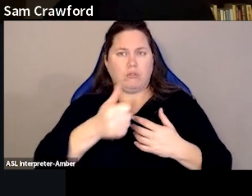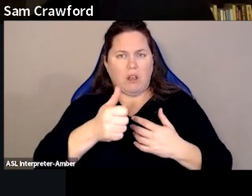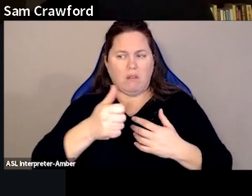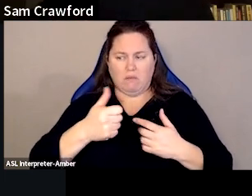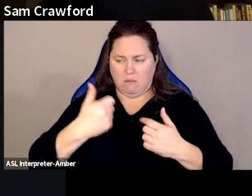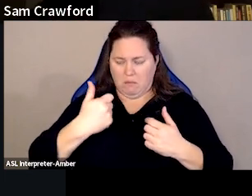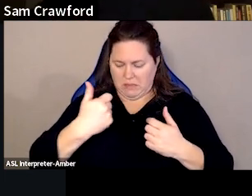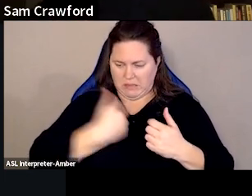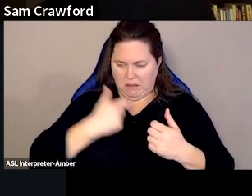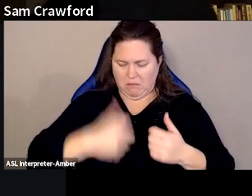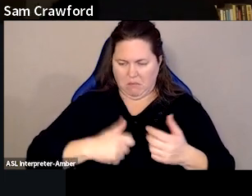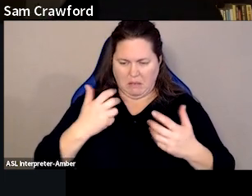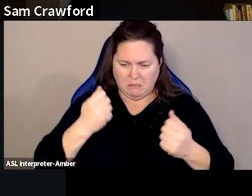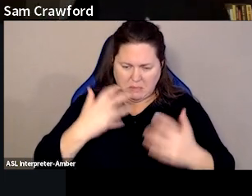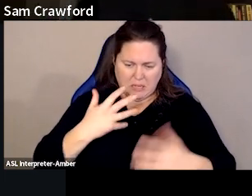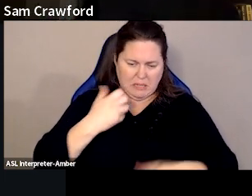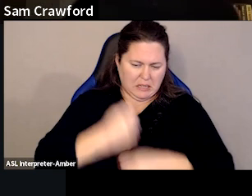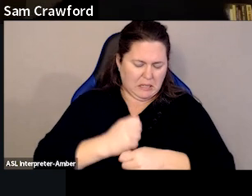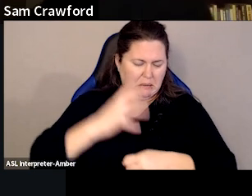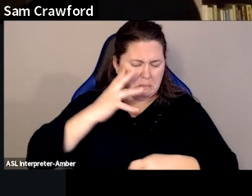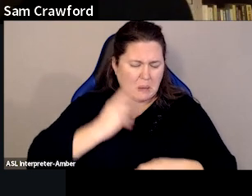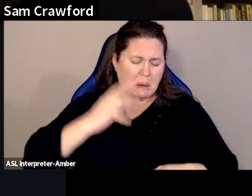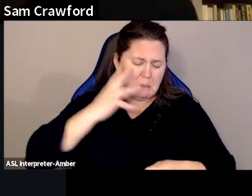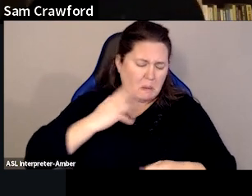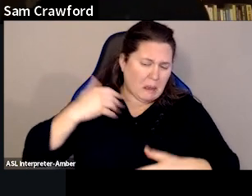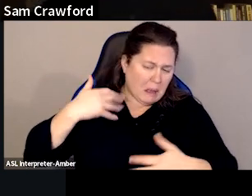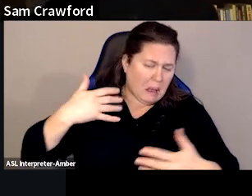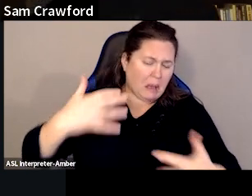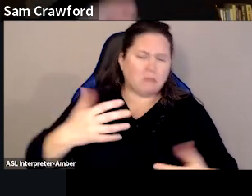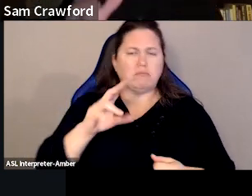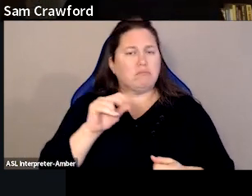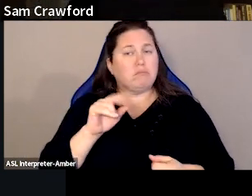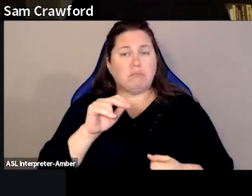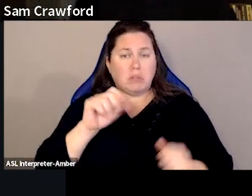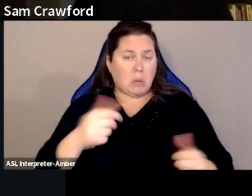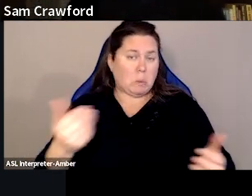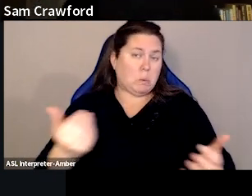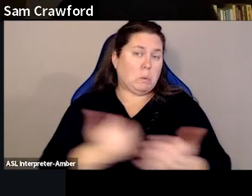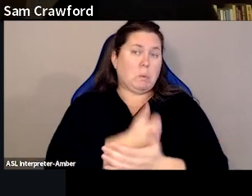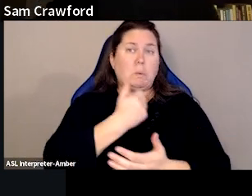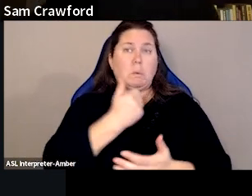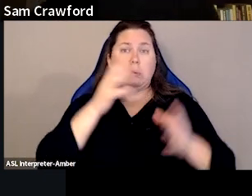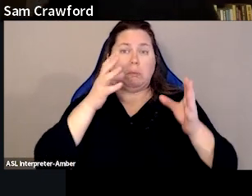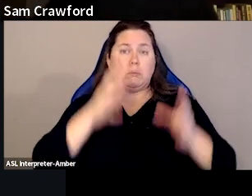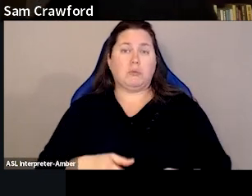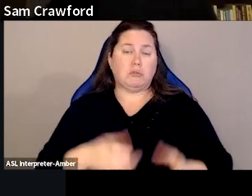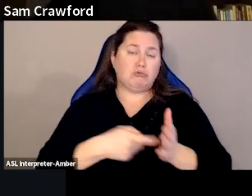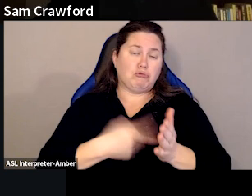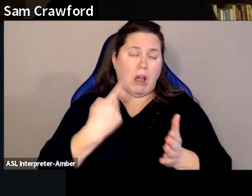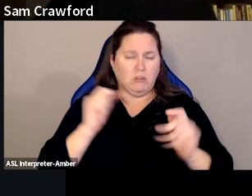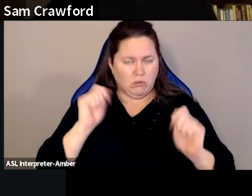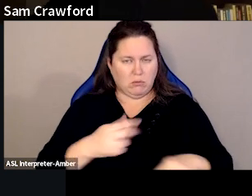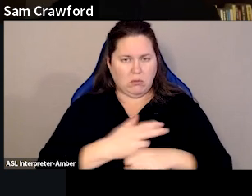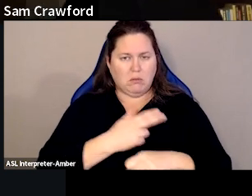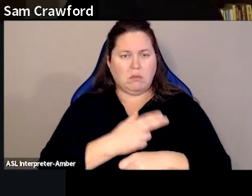and training, which brings me on to this. So believe it or not, this is not a picture of me making a Squarespace website, but I